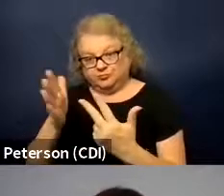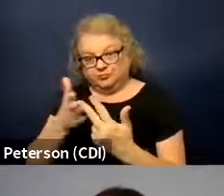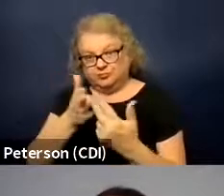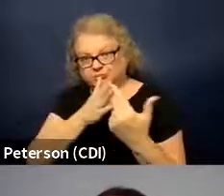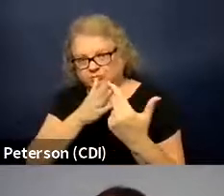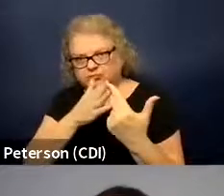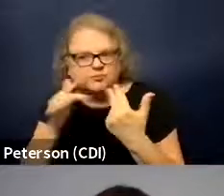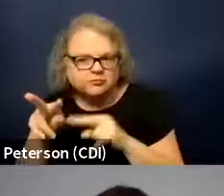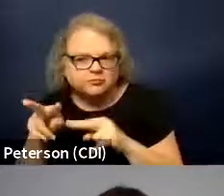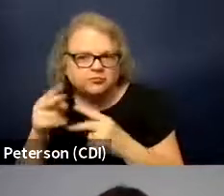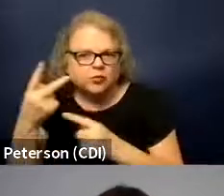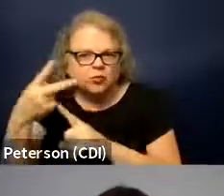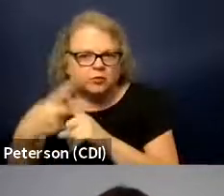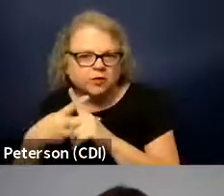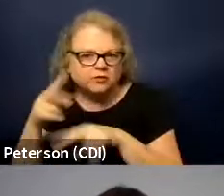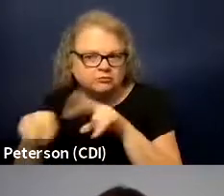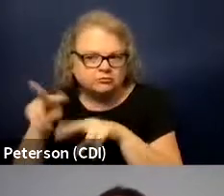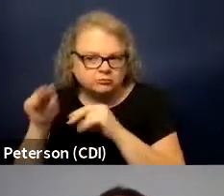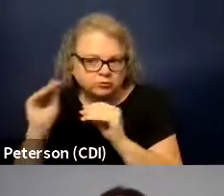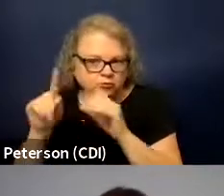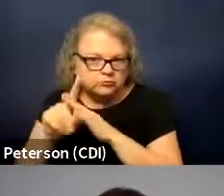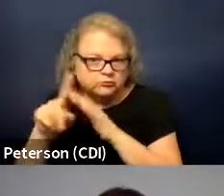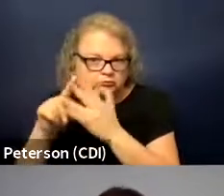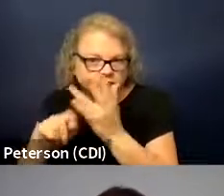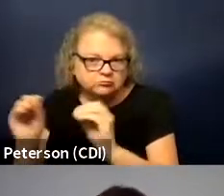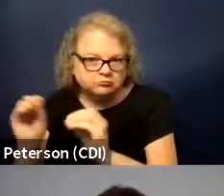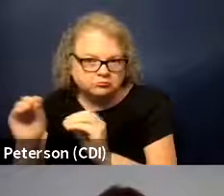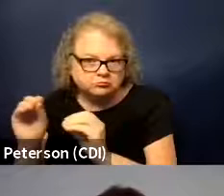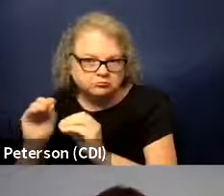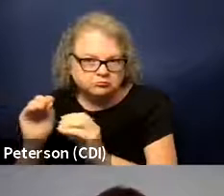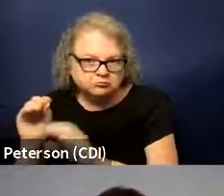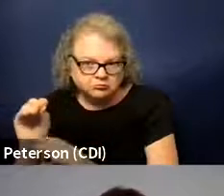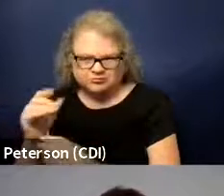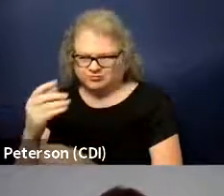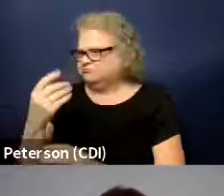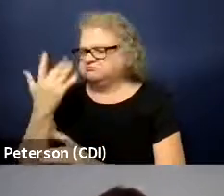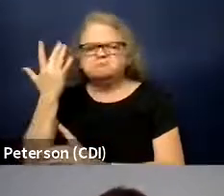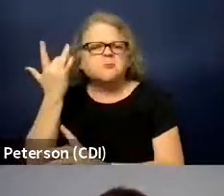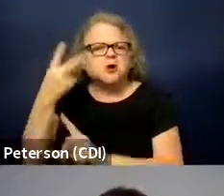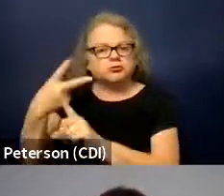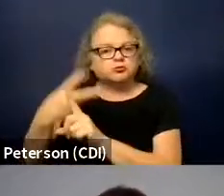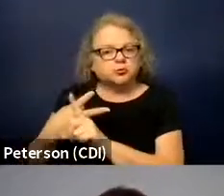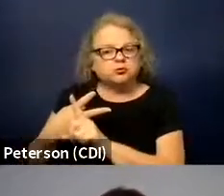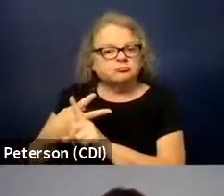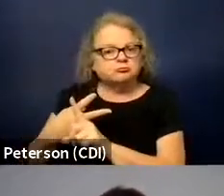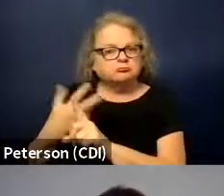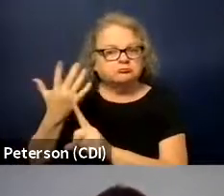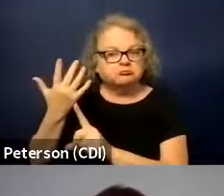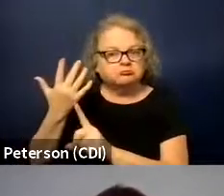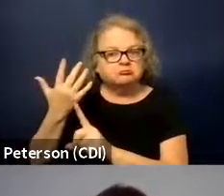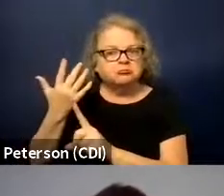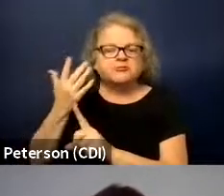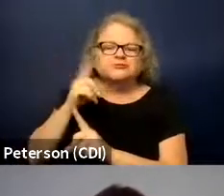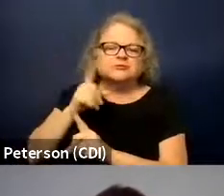months. Why did they pick 2 months? They didn't just make that number up. Most side effects